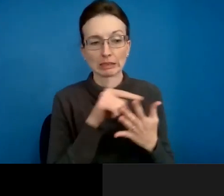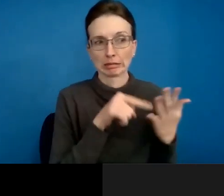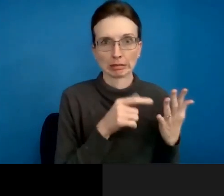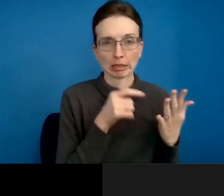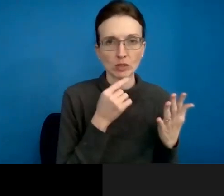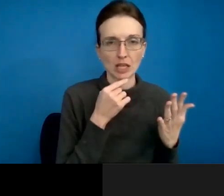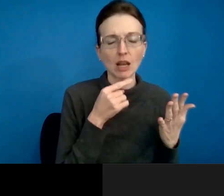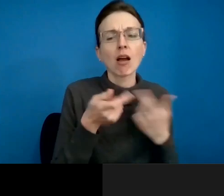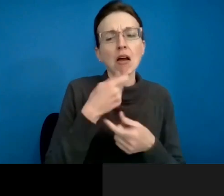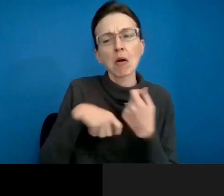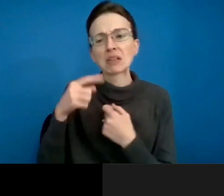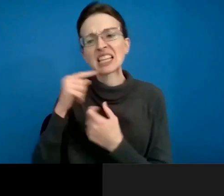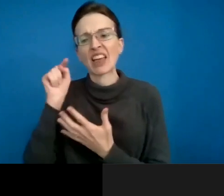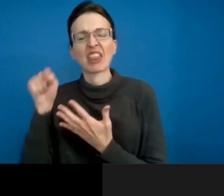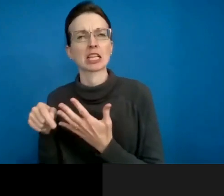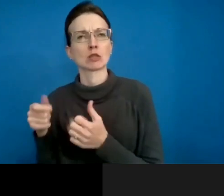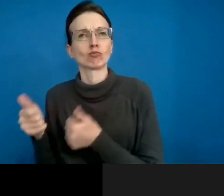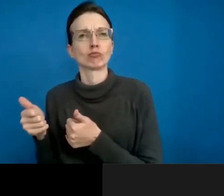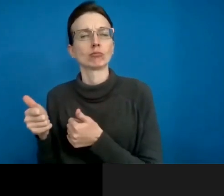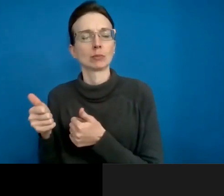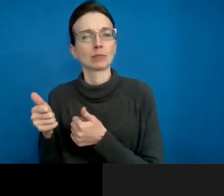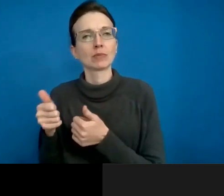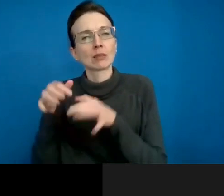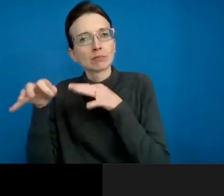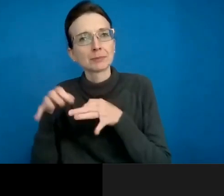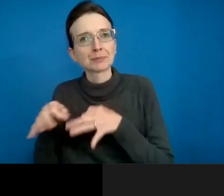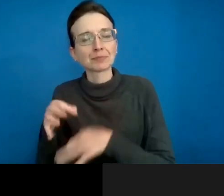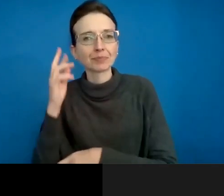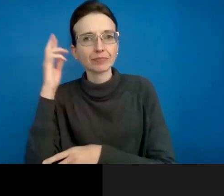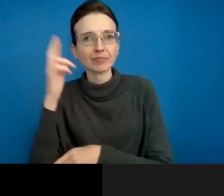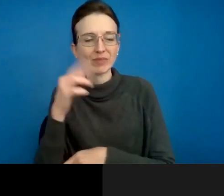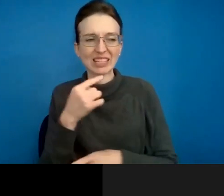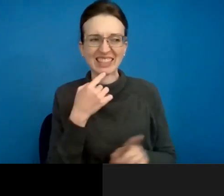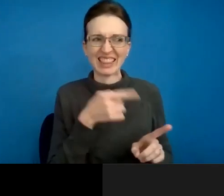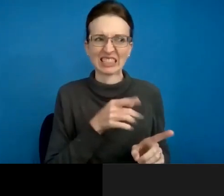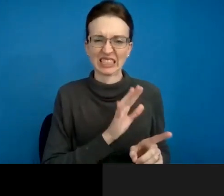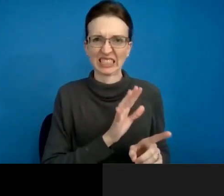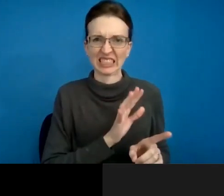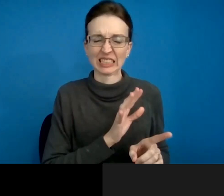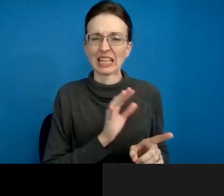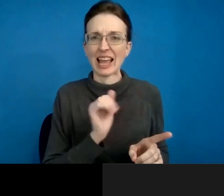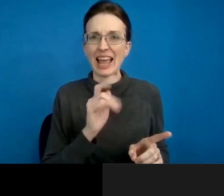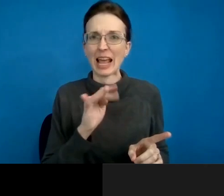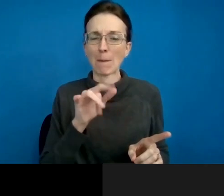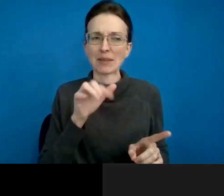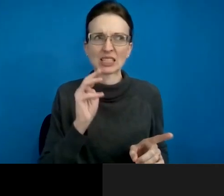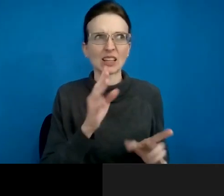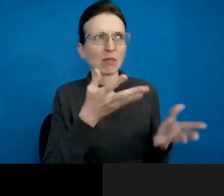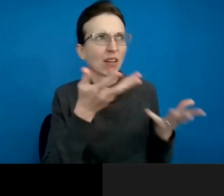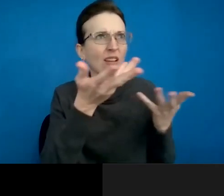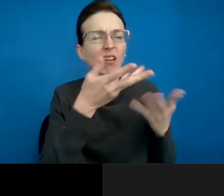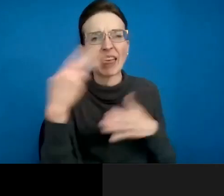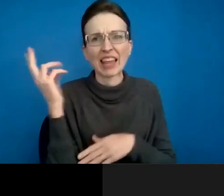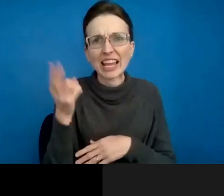of what to say instead, and offers why we should not say this and where the ableism comes from and the roots of